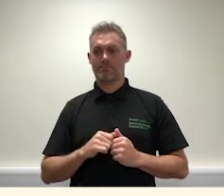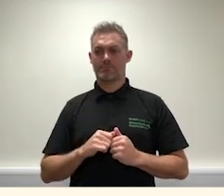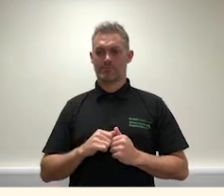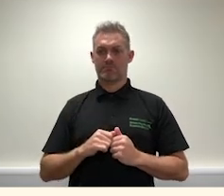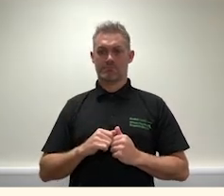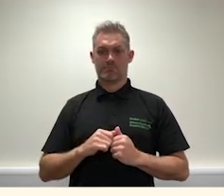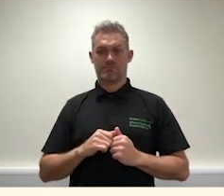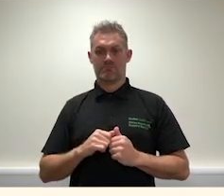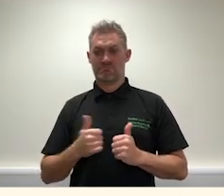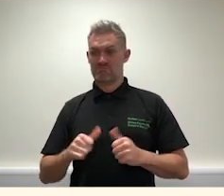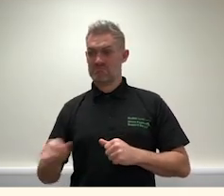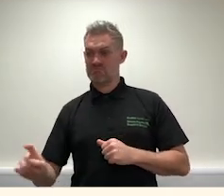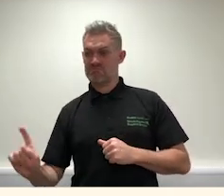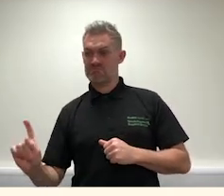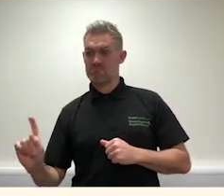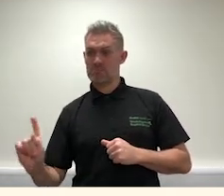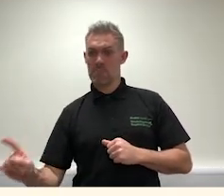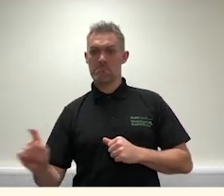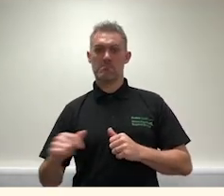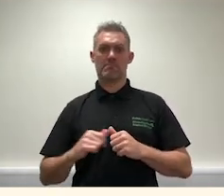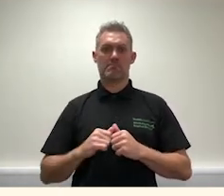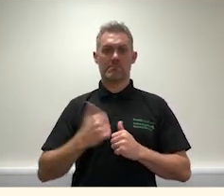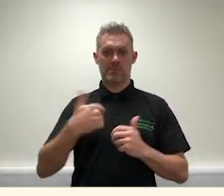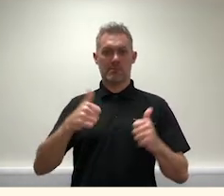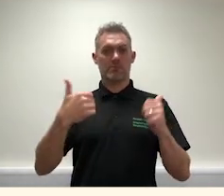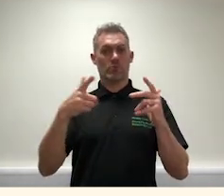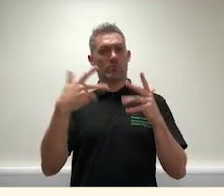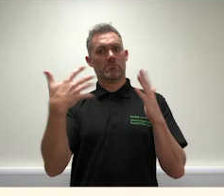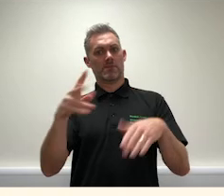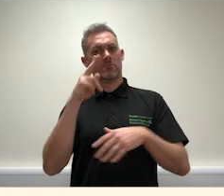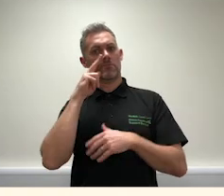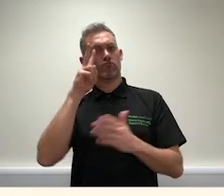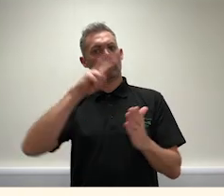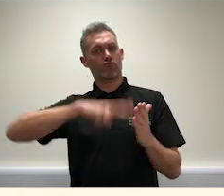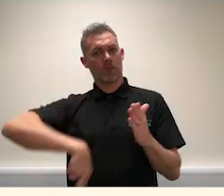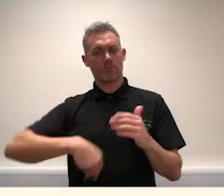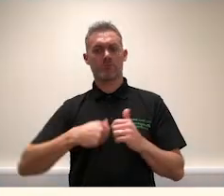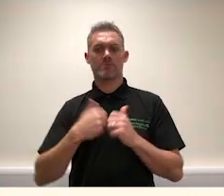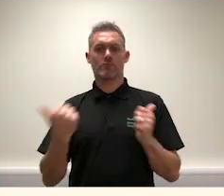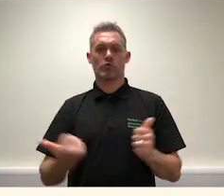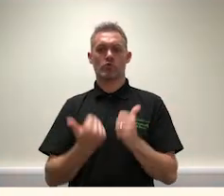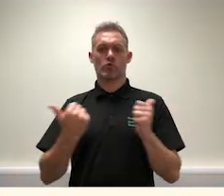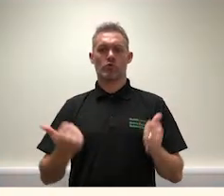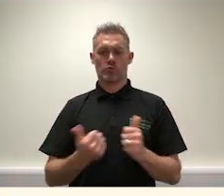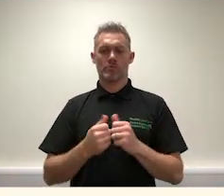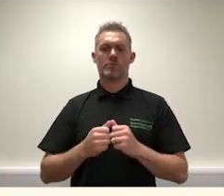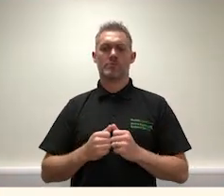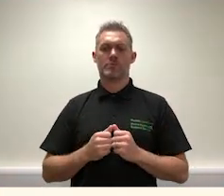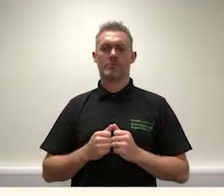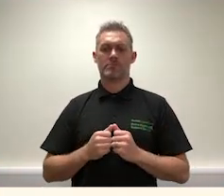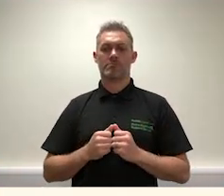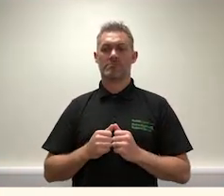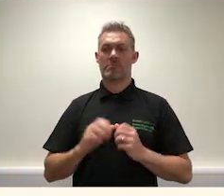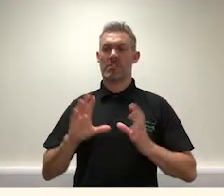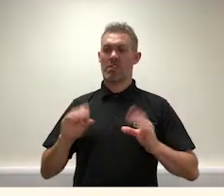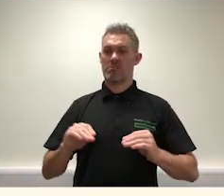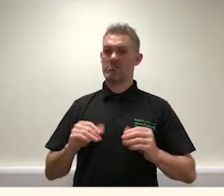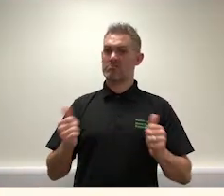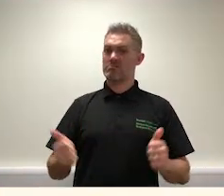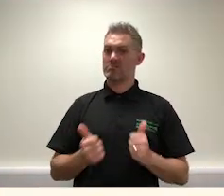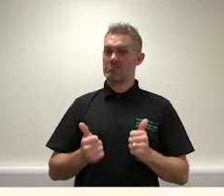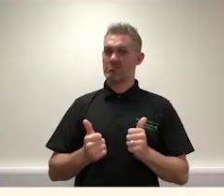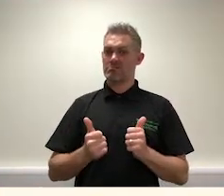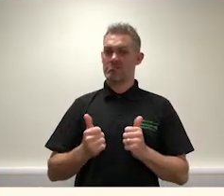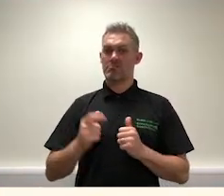submitted. Then, click on the plus symbol to acknowledge the notification. Then click OK. The notification will not appear anymore in